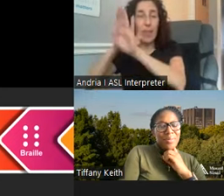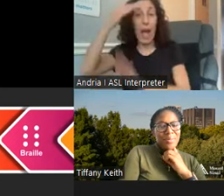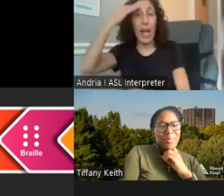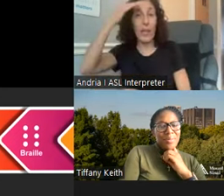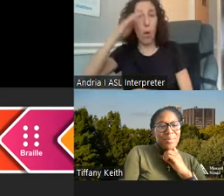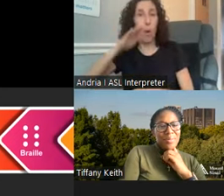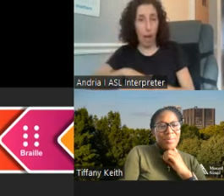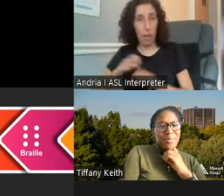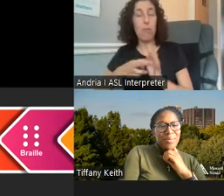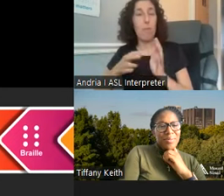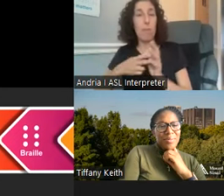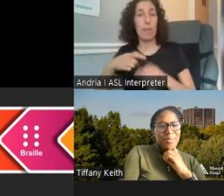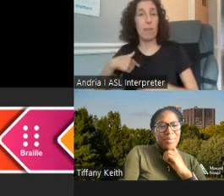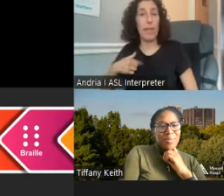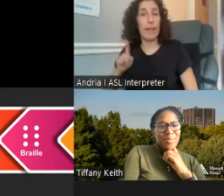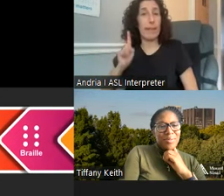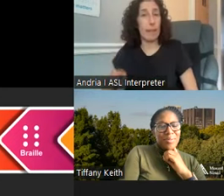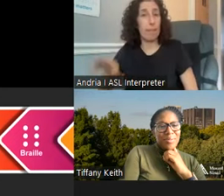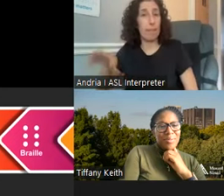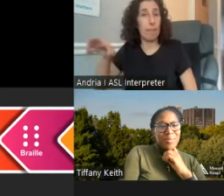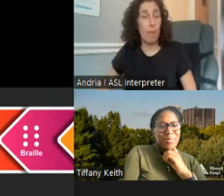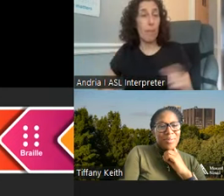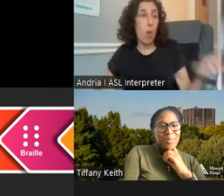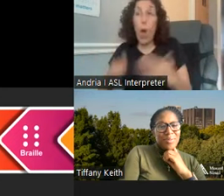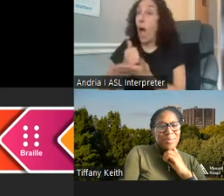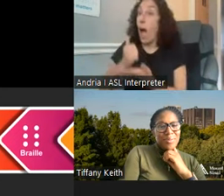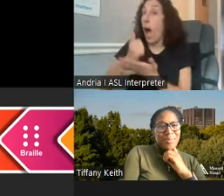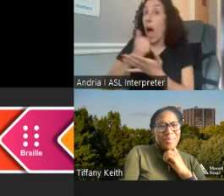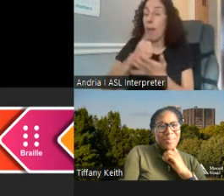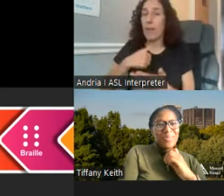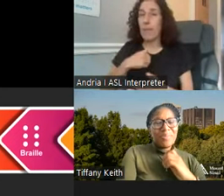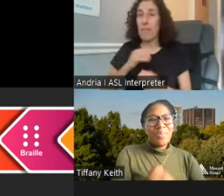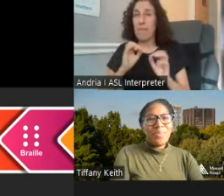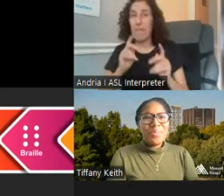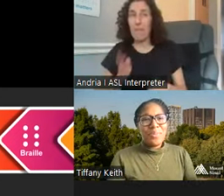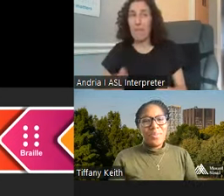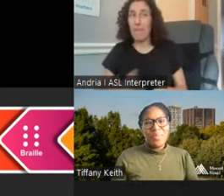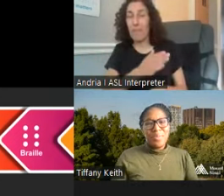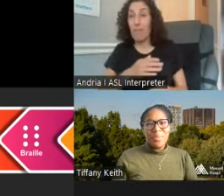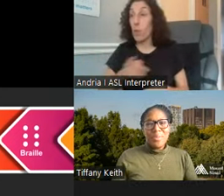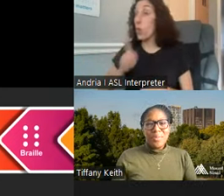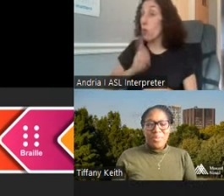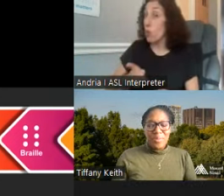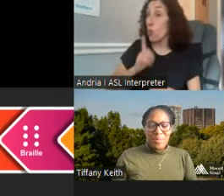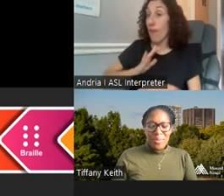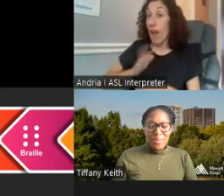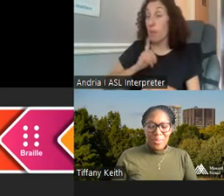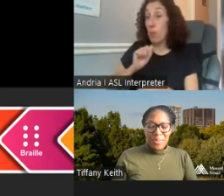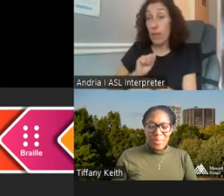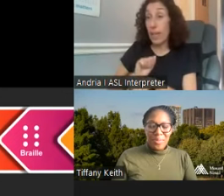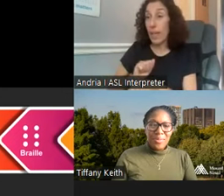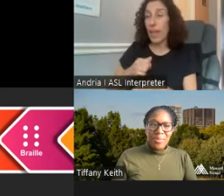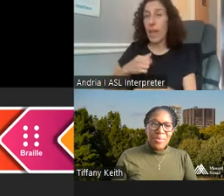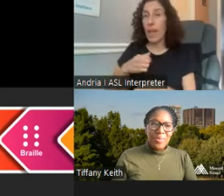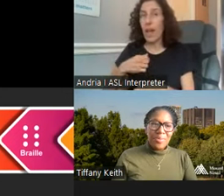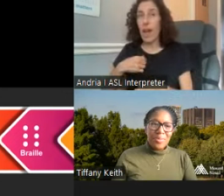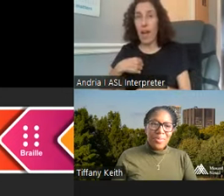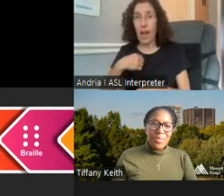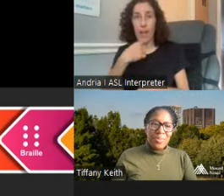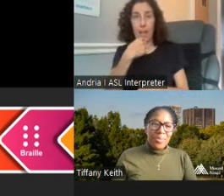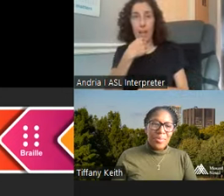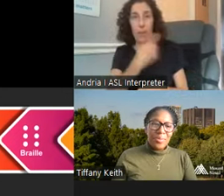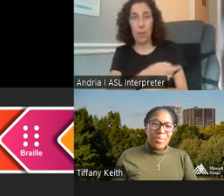he's like, "Let me help you." And I'm like, no, I'm okay. I don't need help. Are you sure? That goes into the next points. If you think